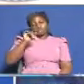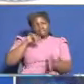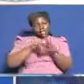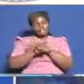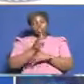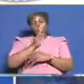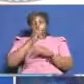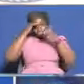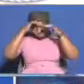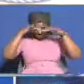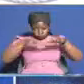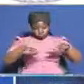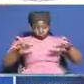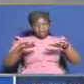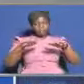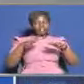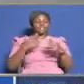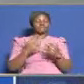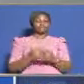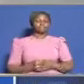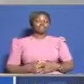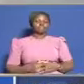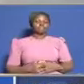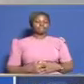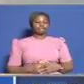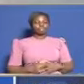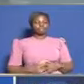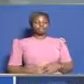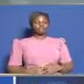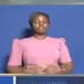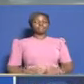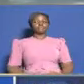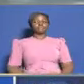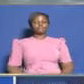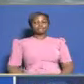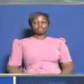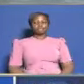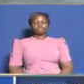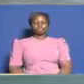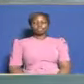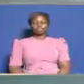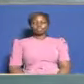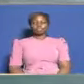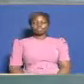because of our investments. For business news from Mombasa County, I am Anne Burrow.